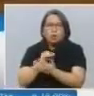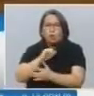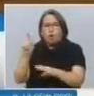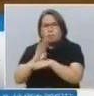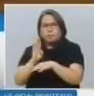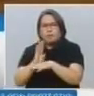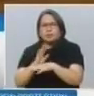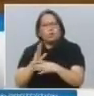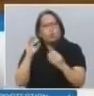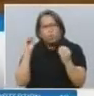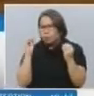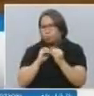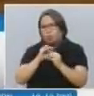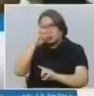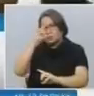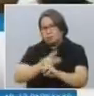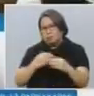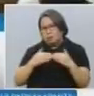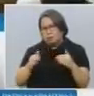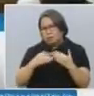contractualization once and for all.